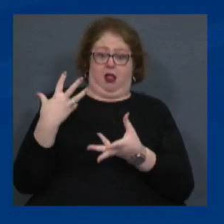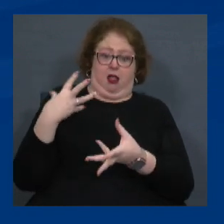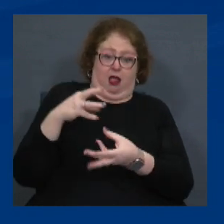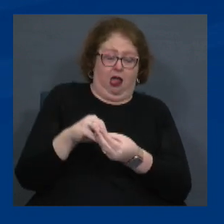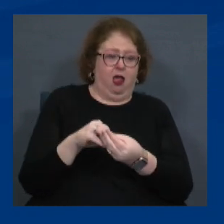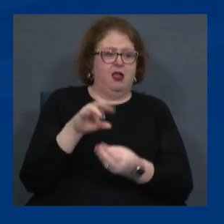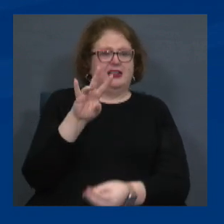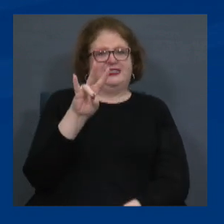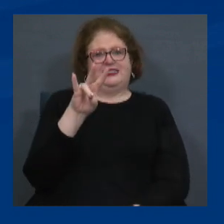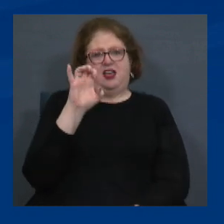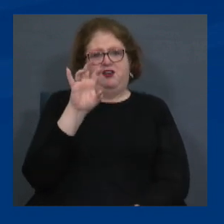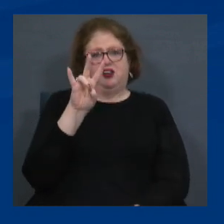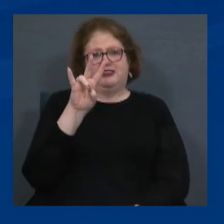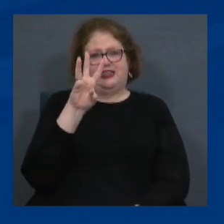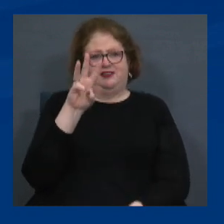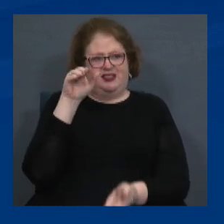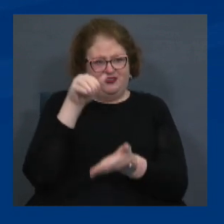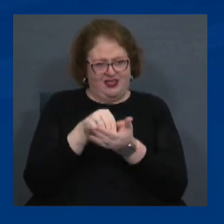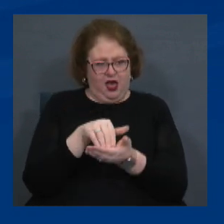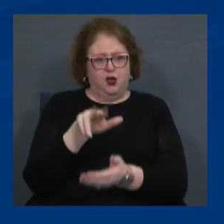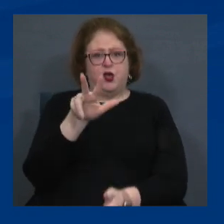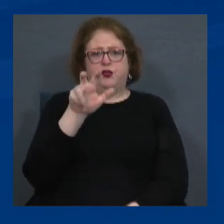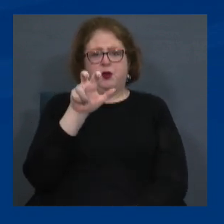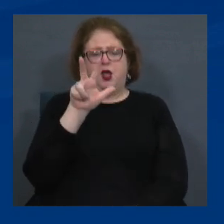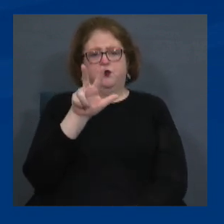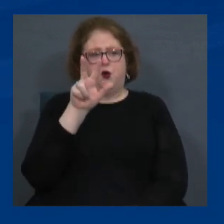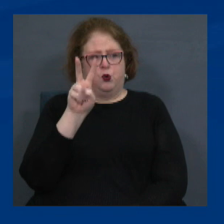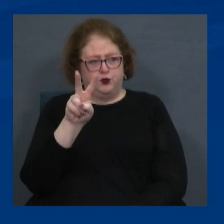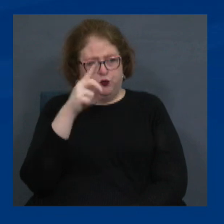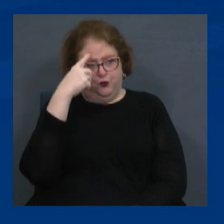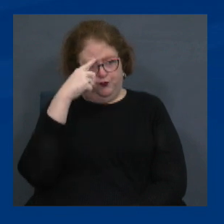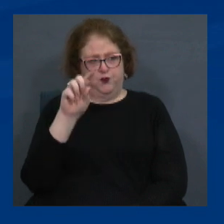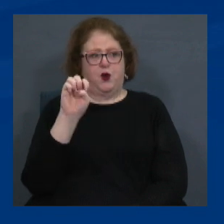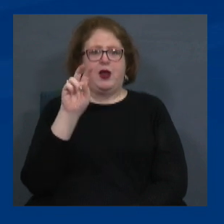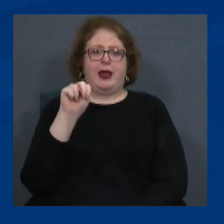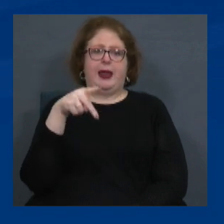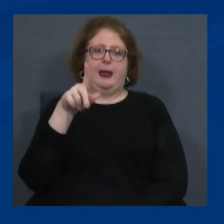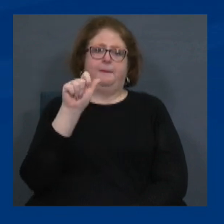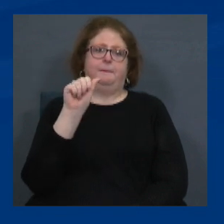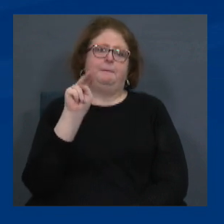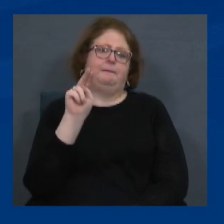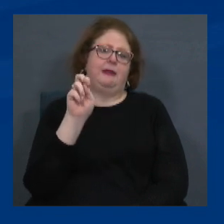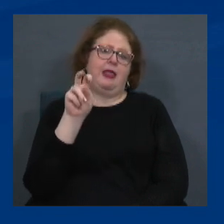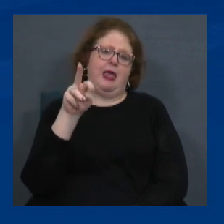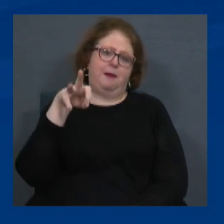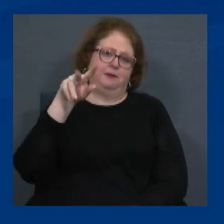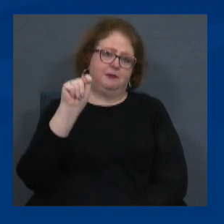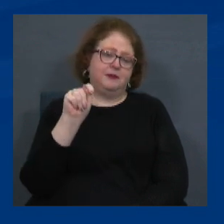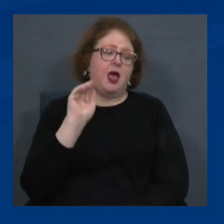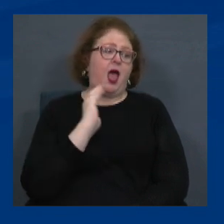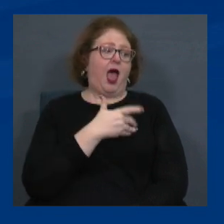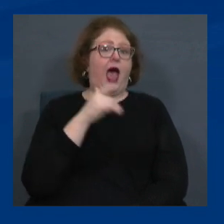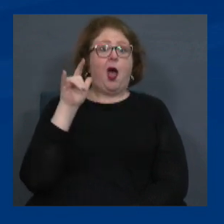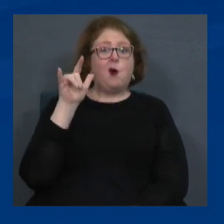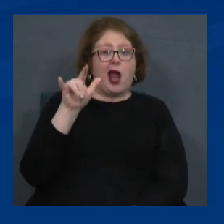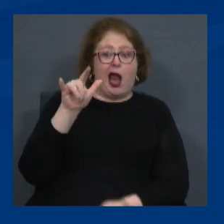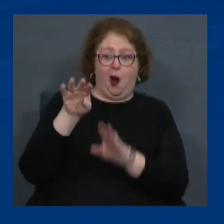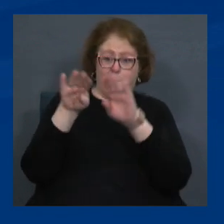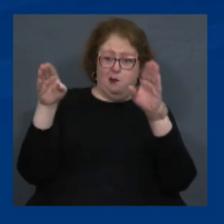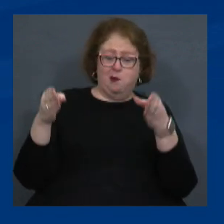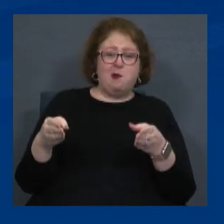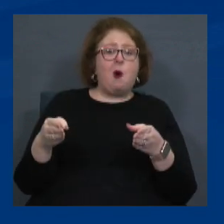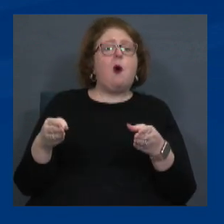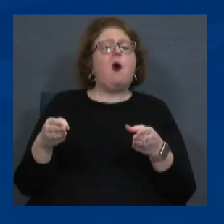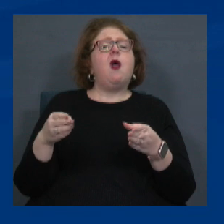776,332. And as I'll share with you in a few moments, our airport was built for approximately